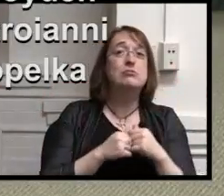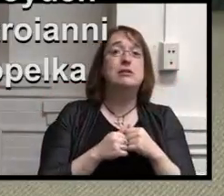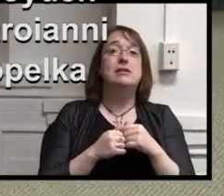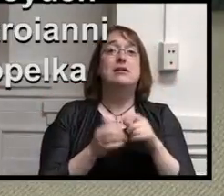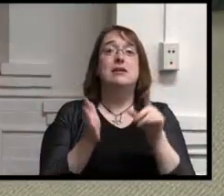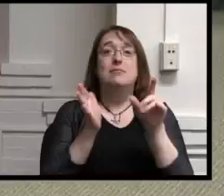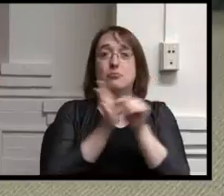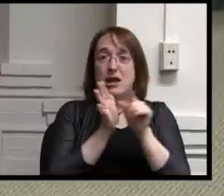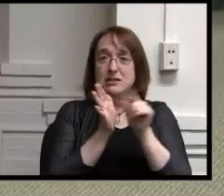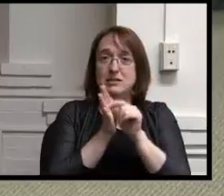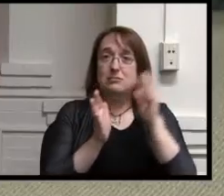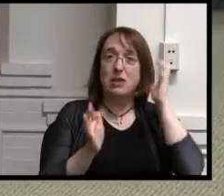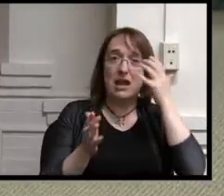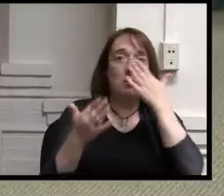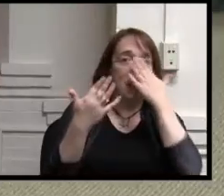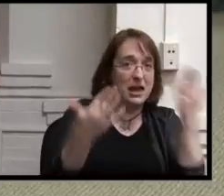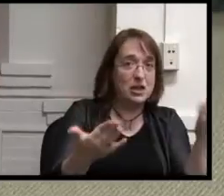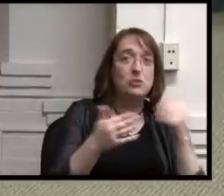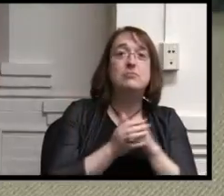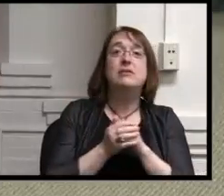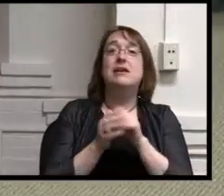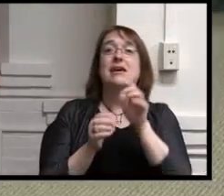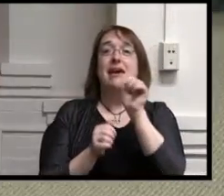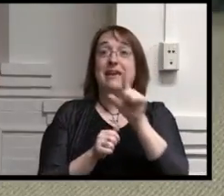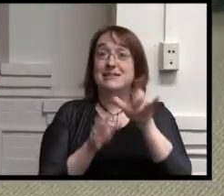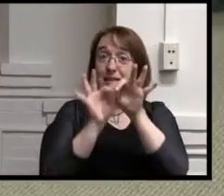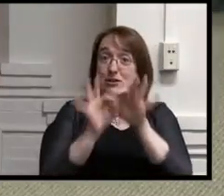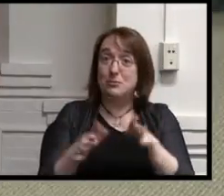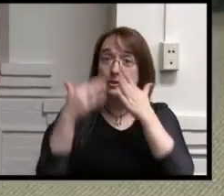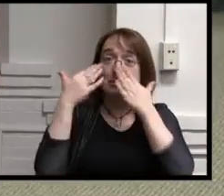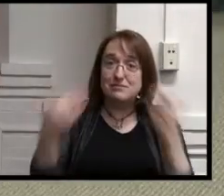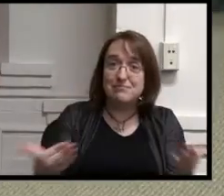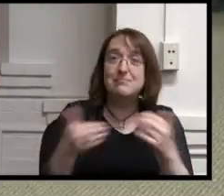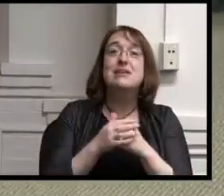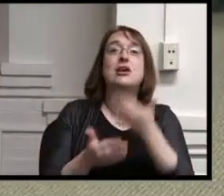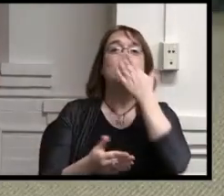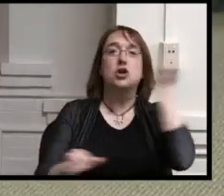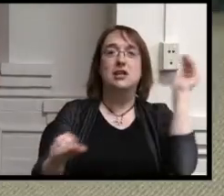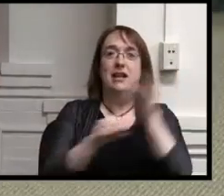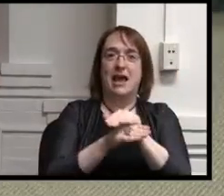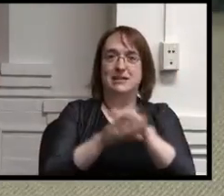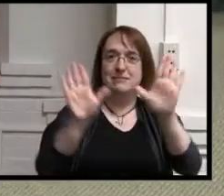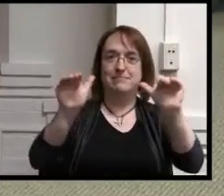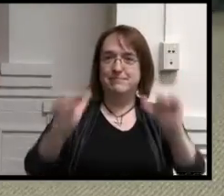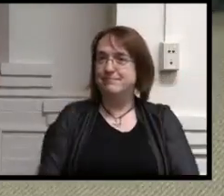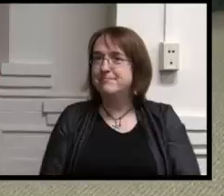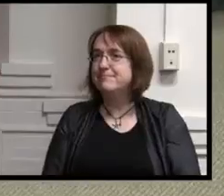press, including the one who's already gone. I want to thank our ASL interpreters. Good night.